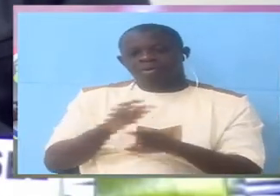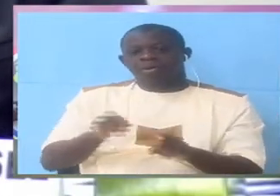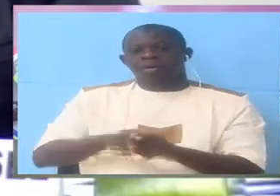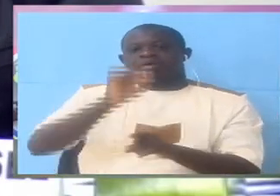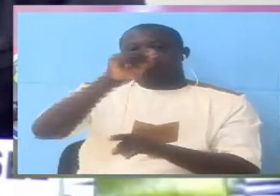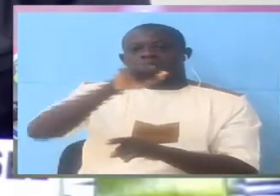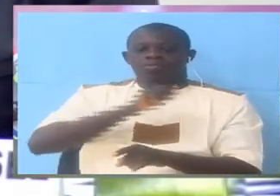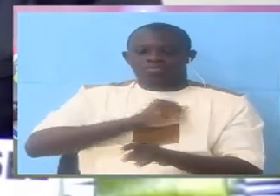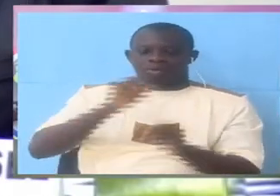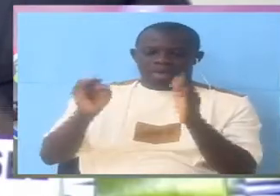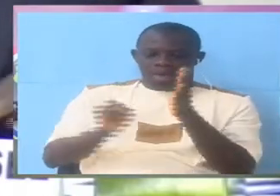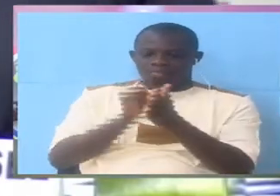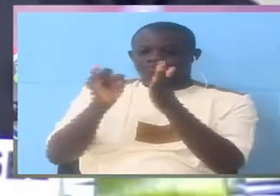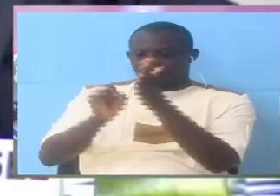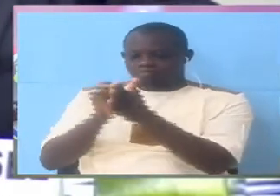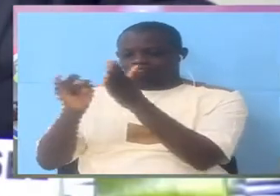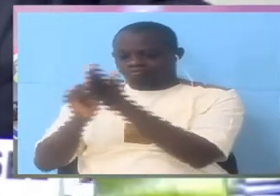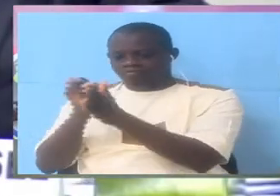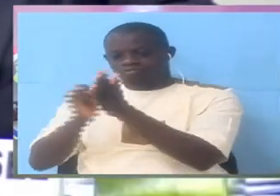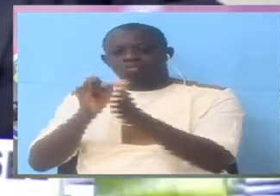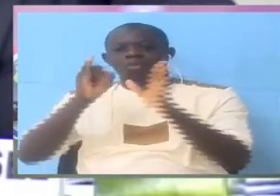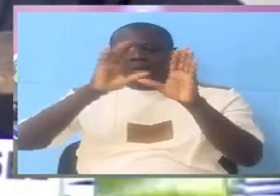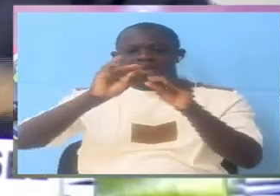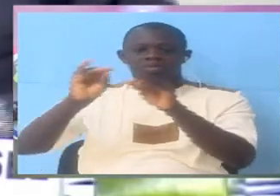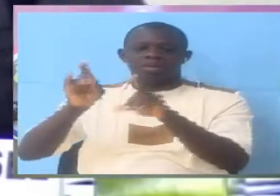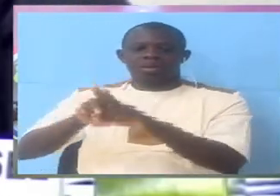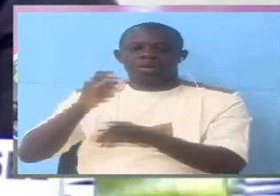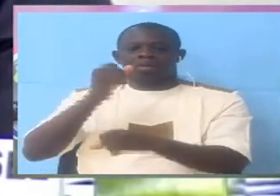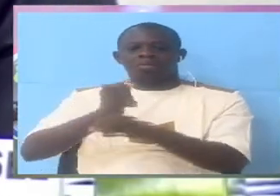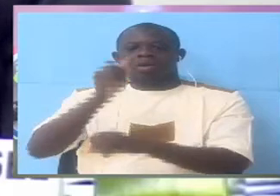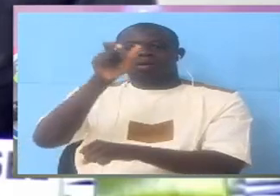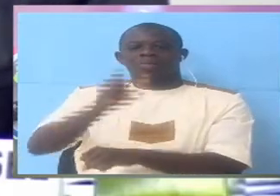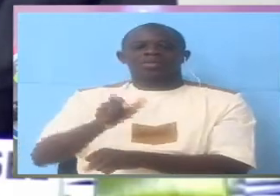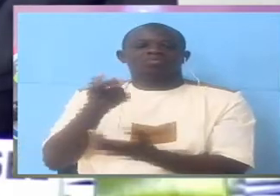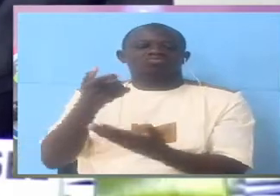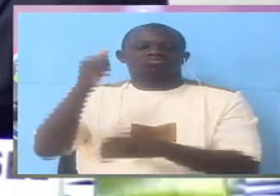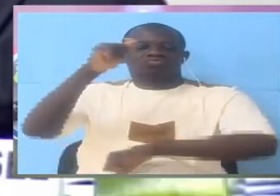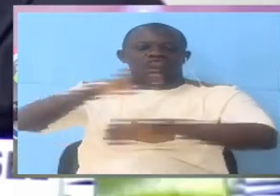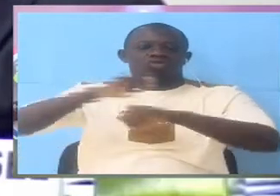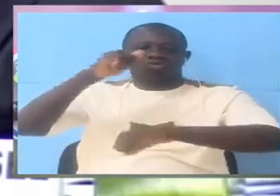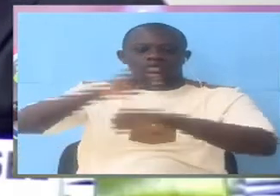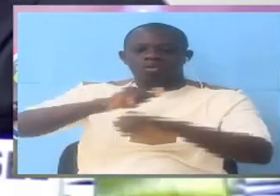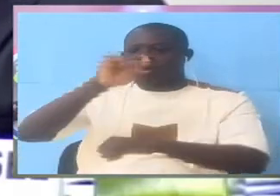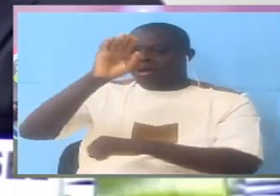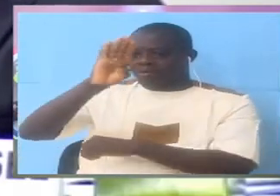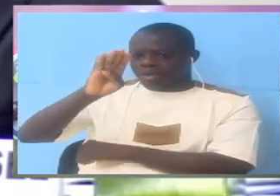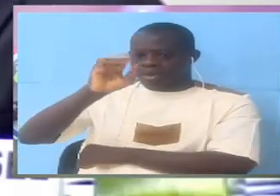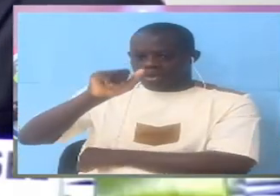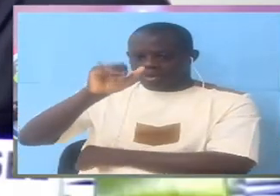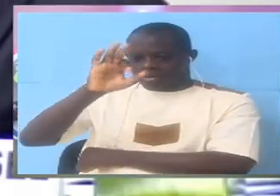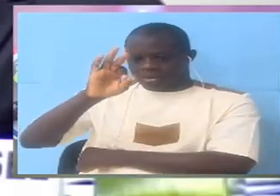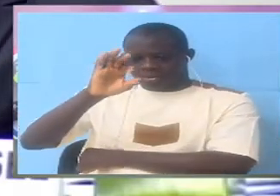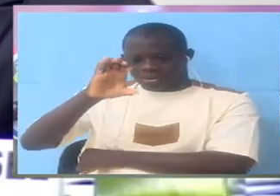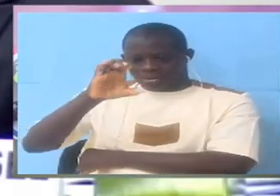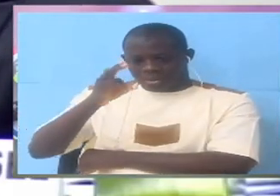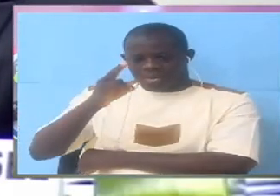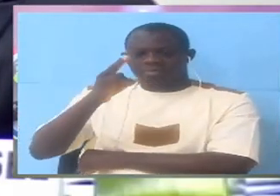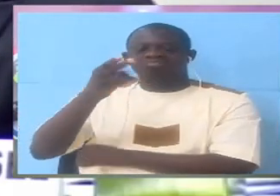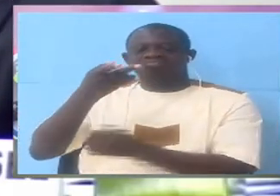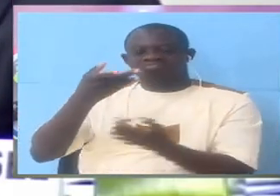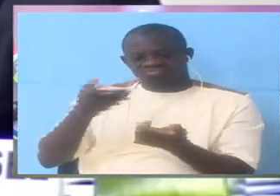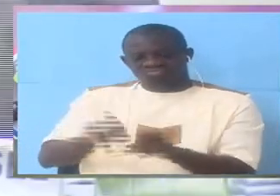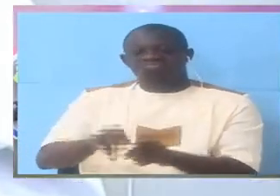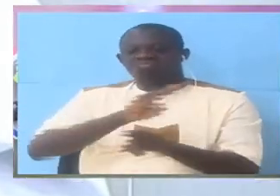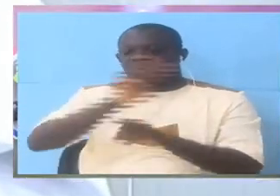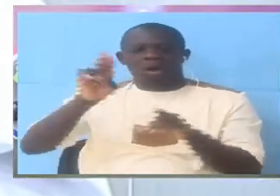Your investigative activities led to the torture of Bachamba Jallow. You would deny it because of the ugly things you have done.